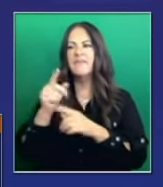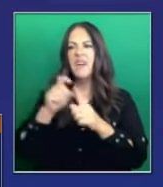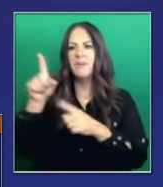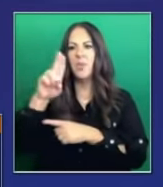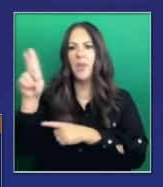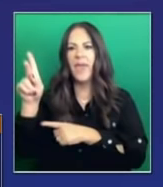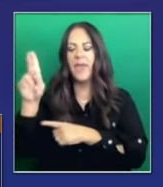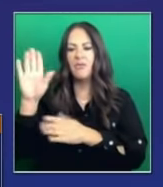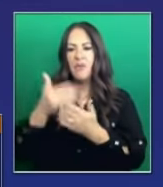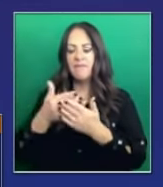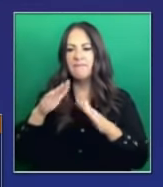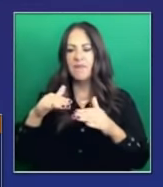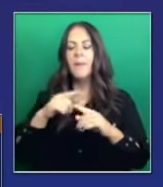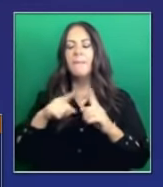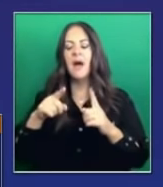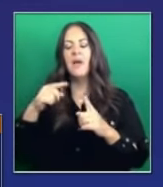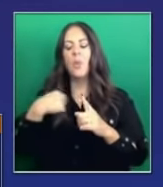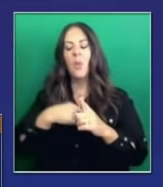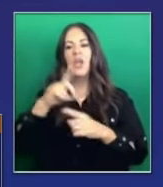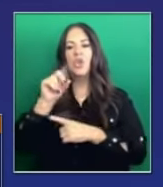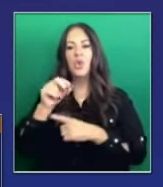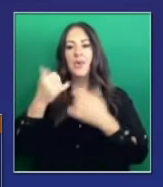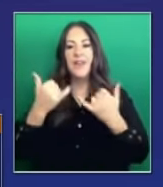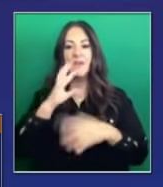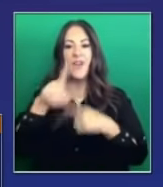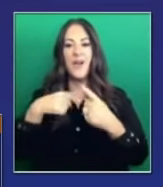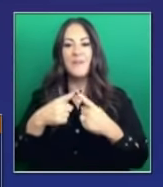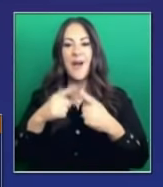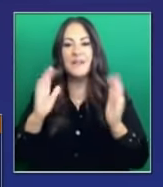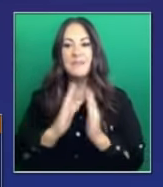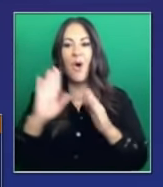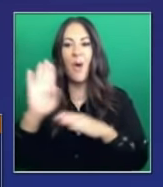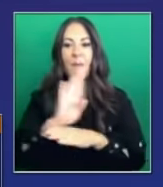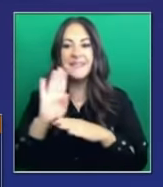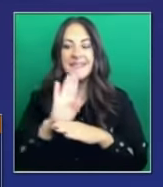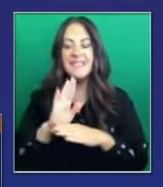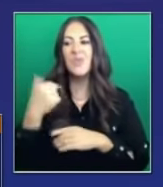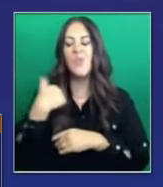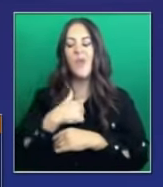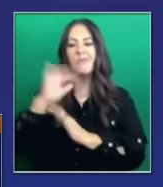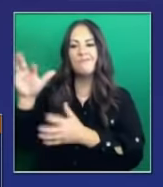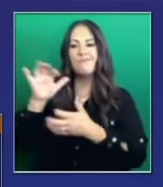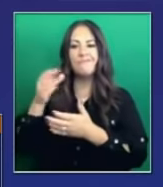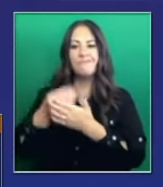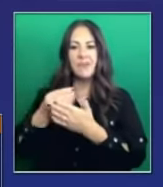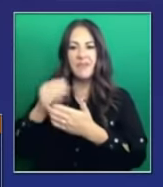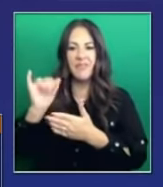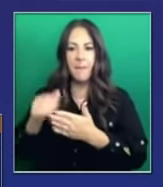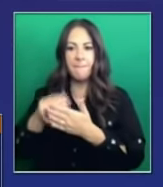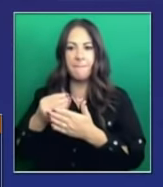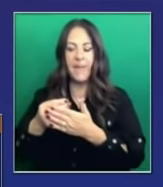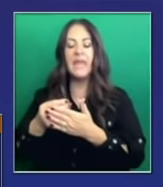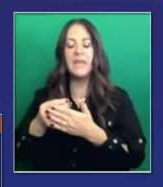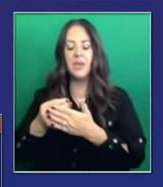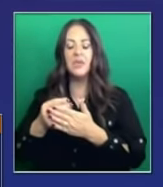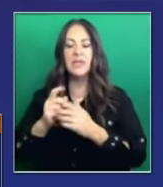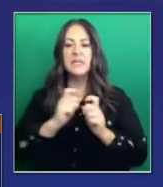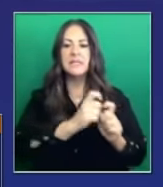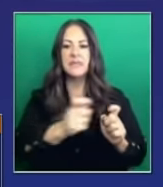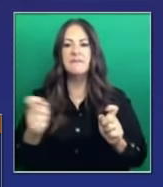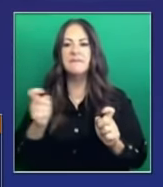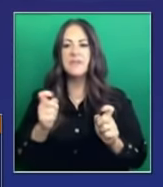grants available now. We have the ability, today is the day, to begin to draw down $500 million in grants.